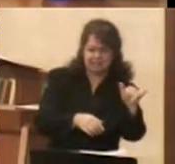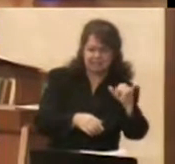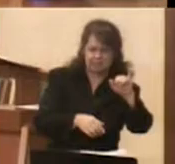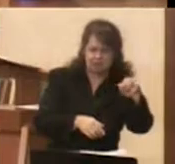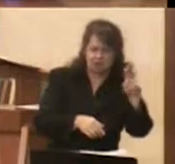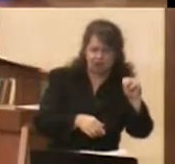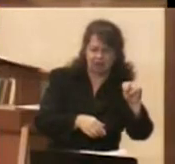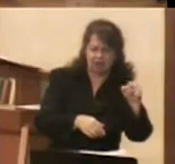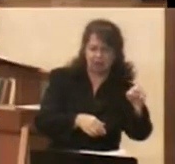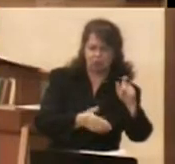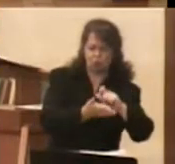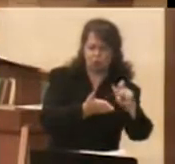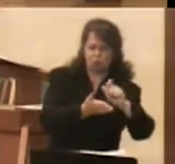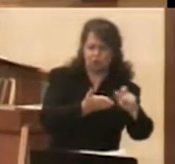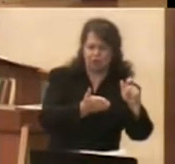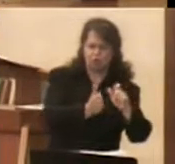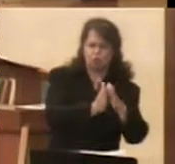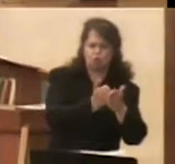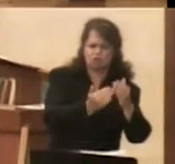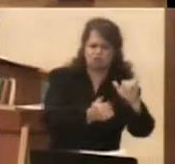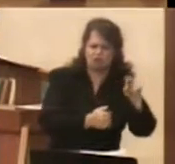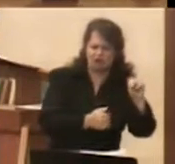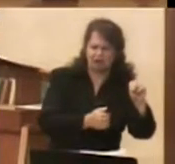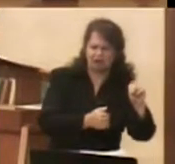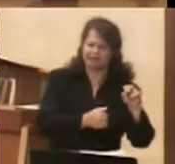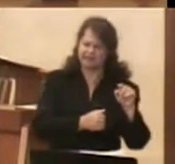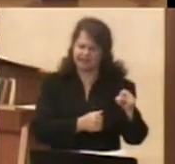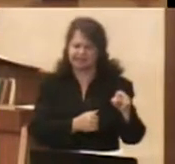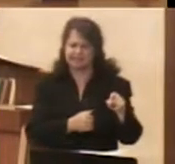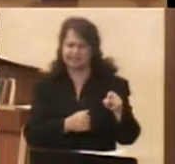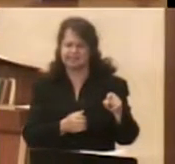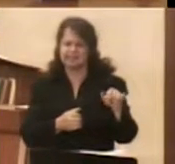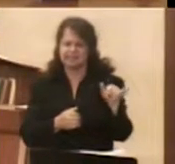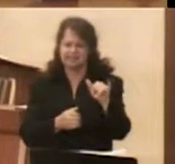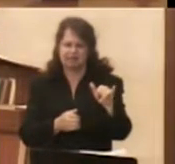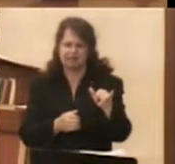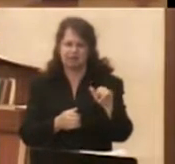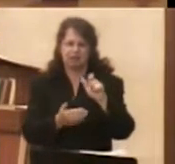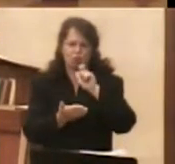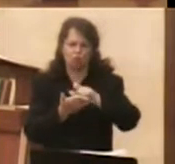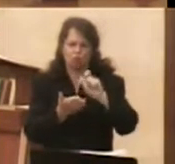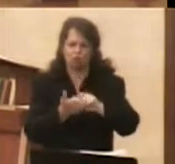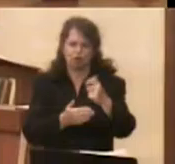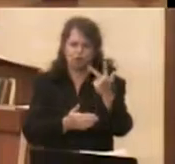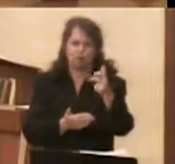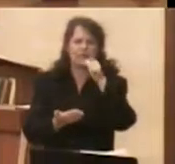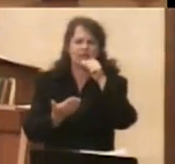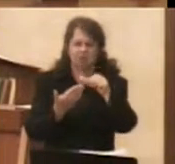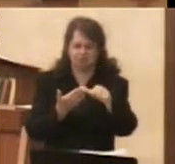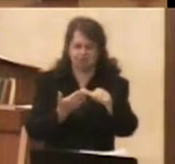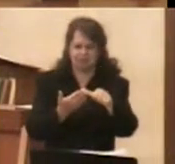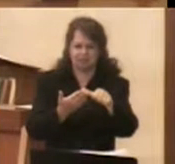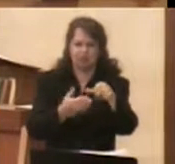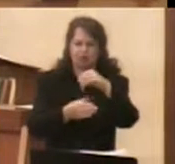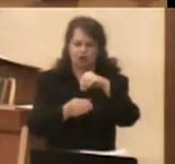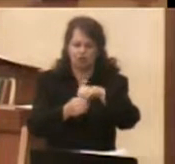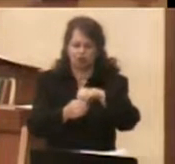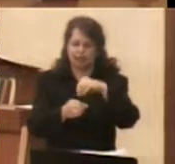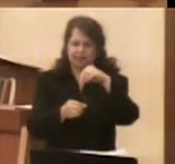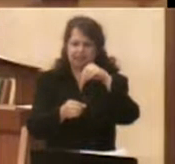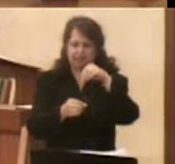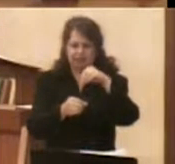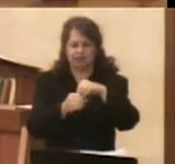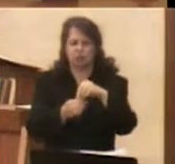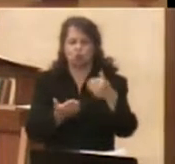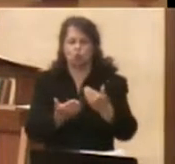the Acts of the Apostles? Is he the same John as who wrote the three letters that are included in the New Testament? Or